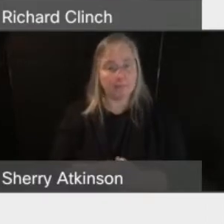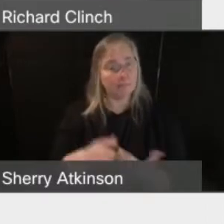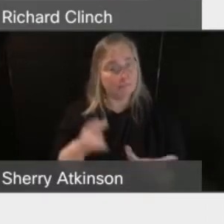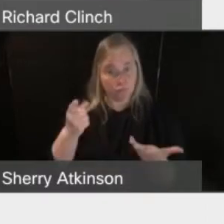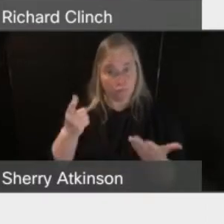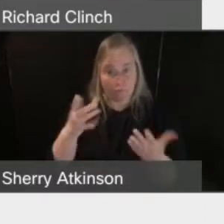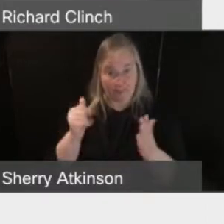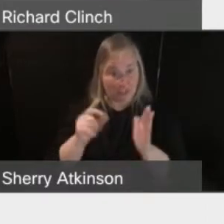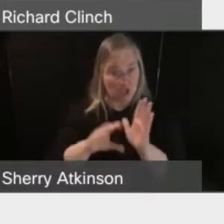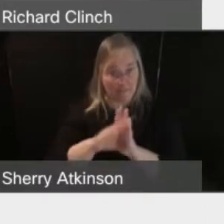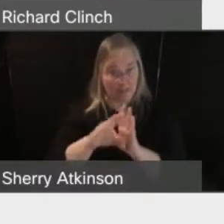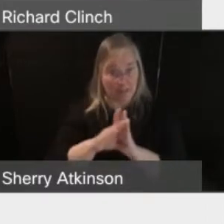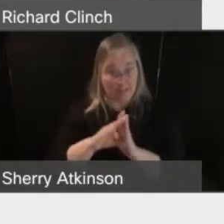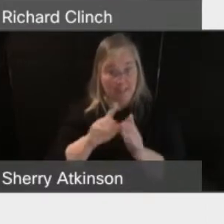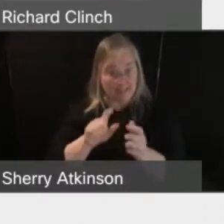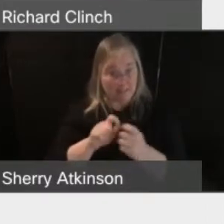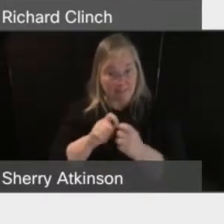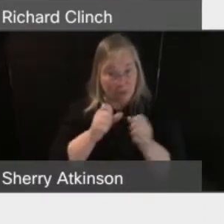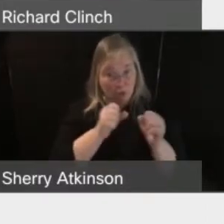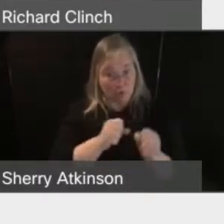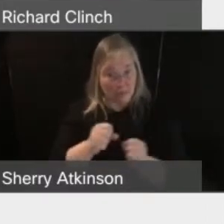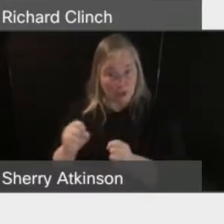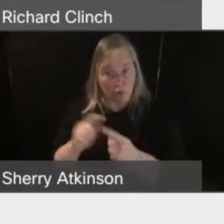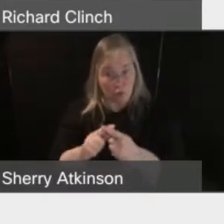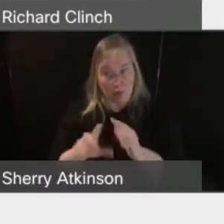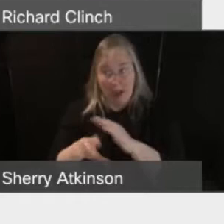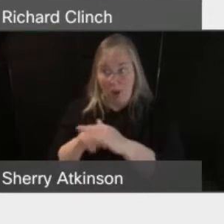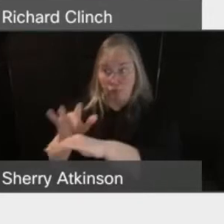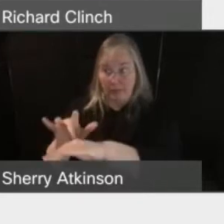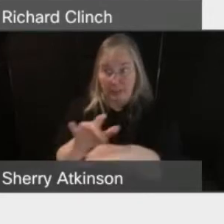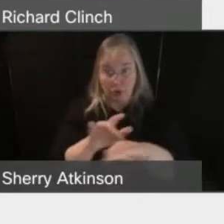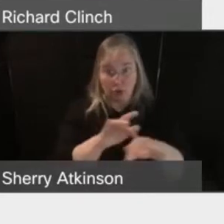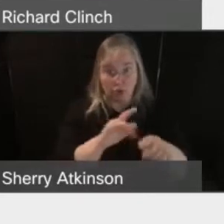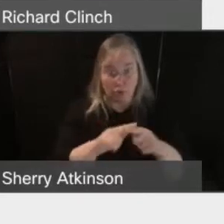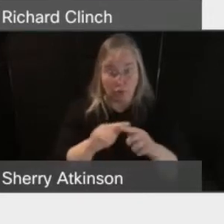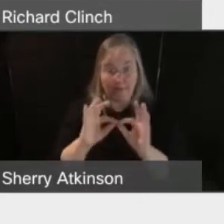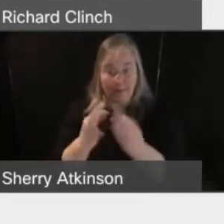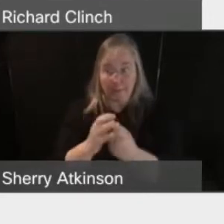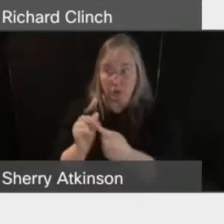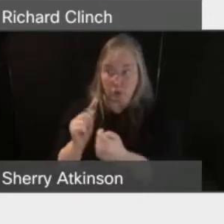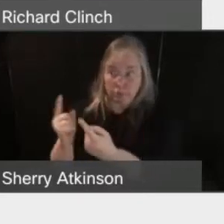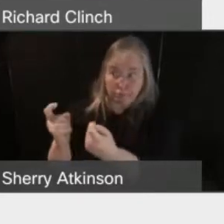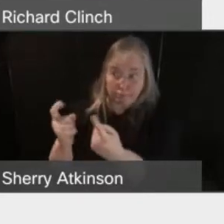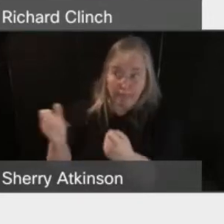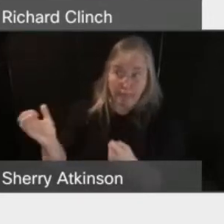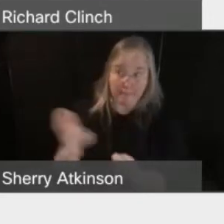developed specific strategies to outreach to those families to woo them back?